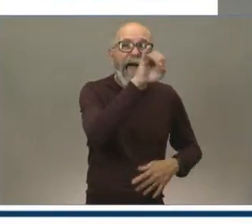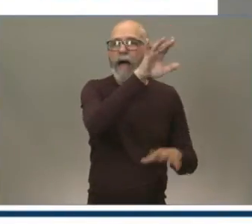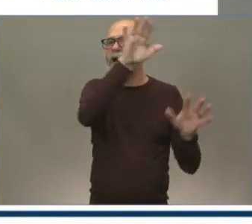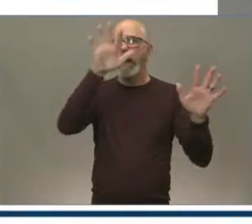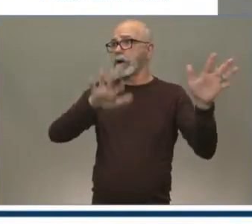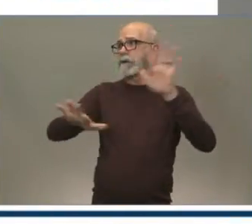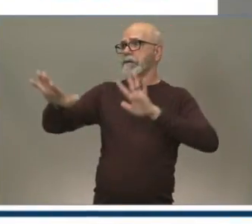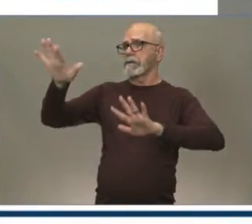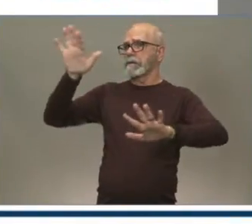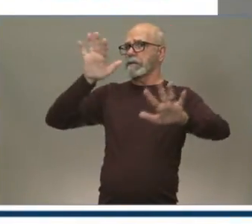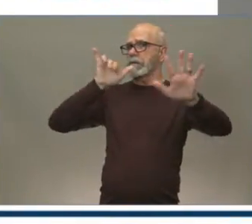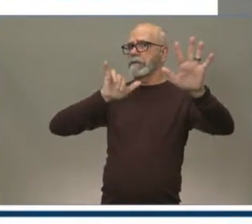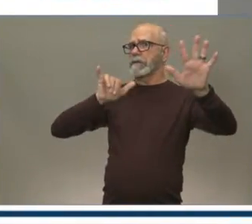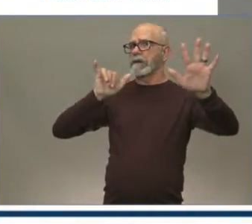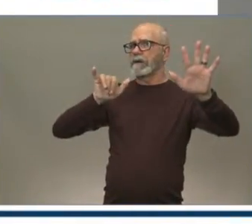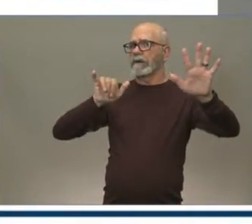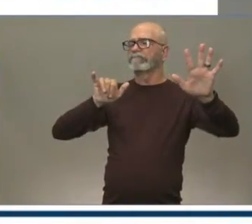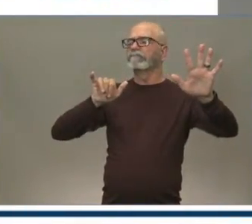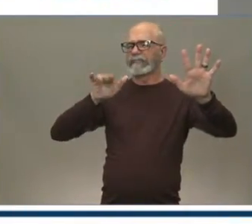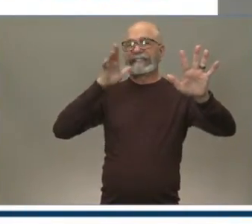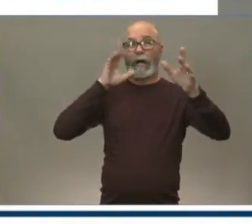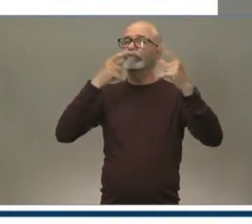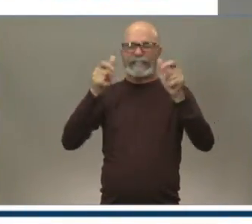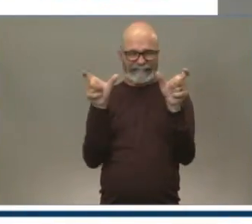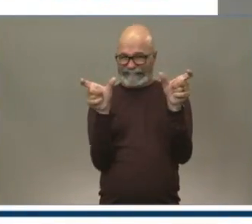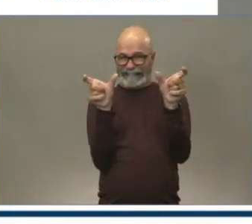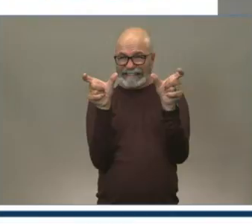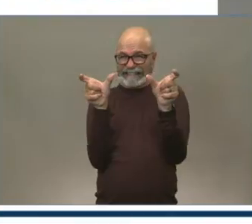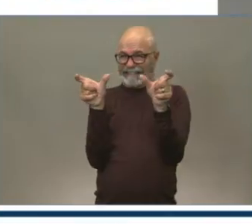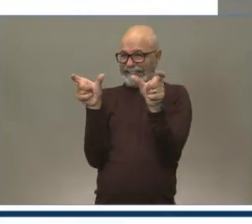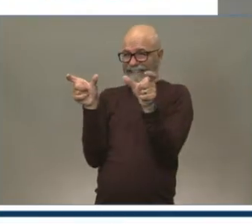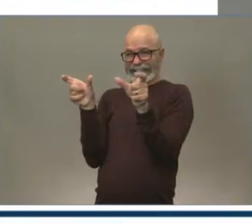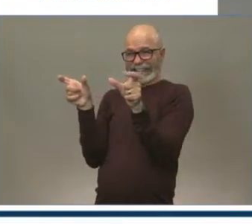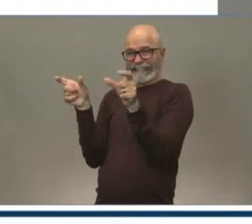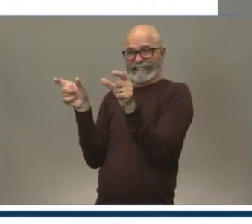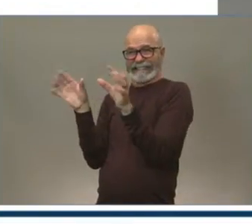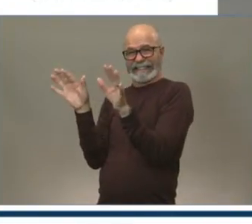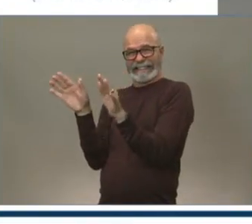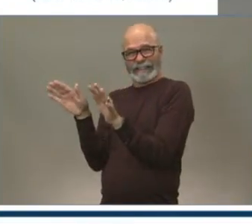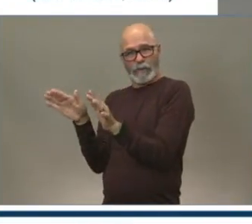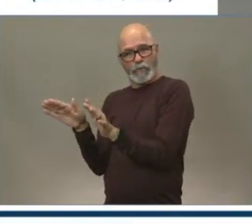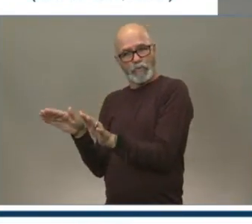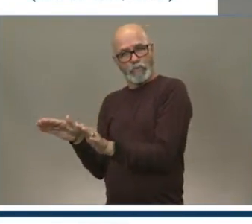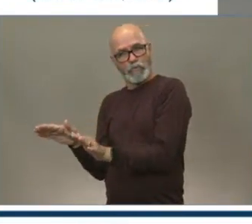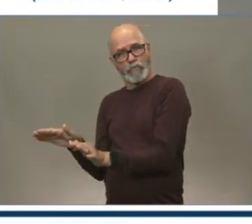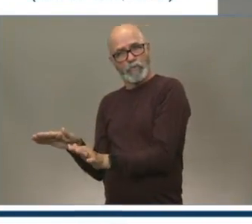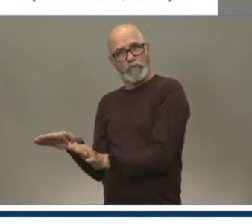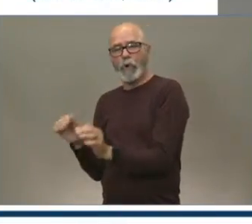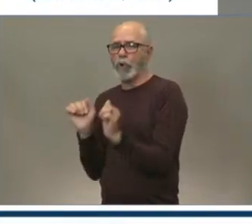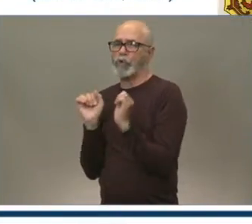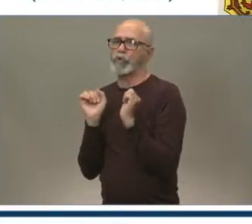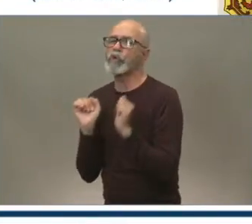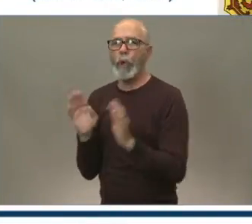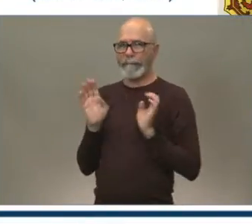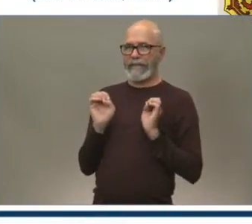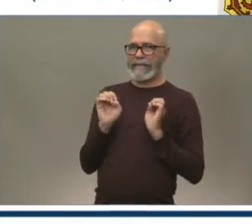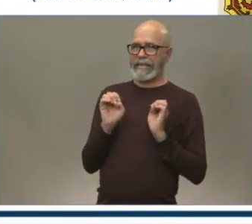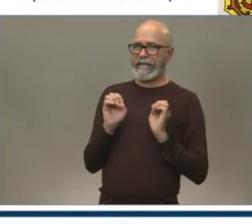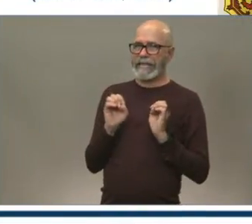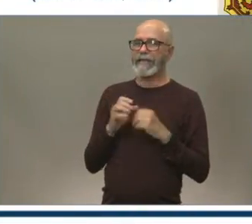confident that we'll have the same impact and the same success that Newfoundland and New Brunswick have had. Go ahead with your follow-up,